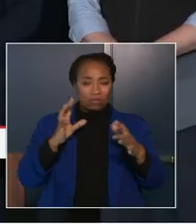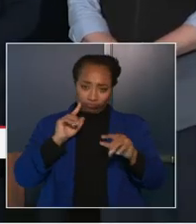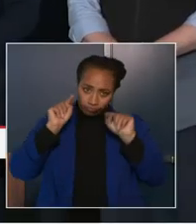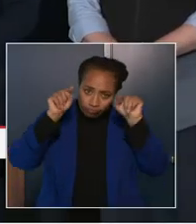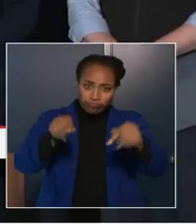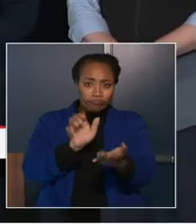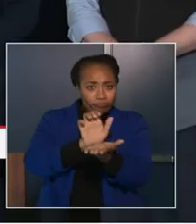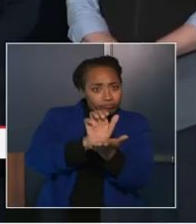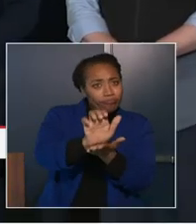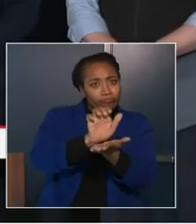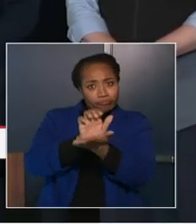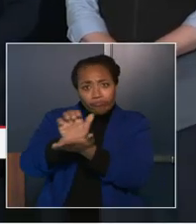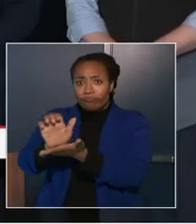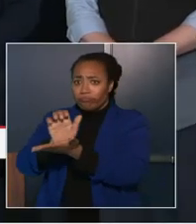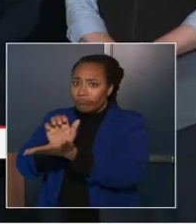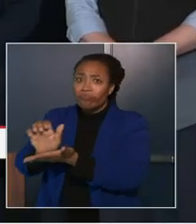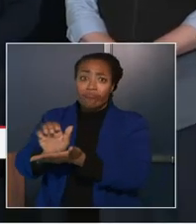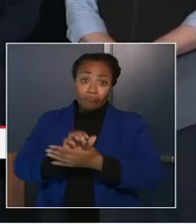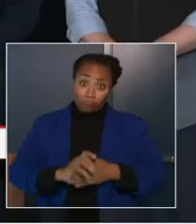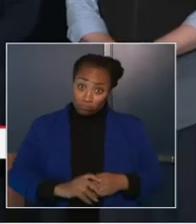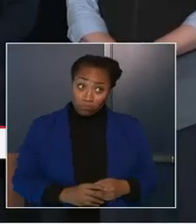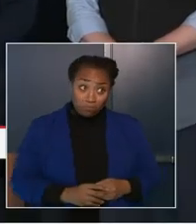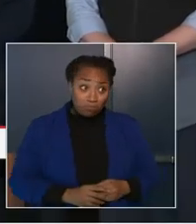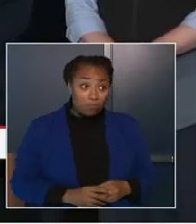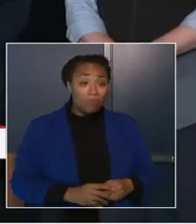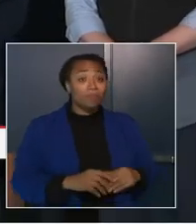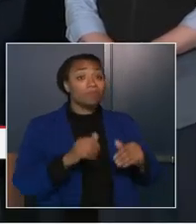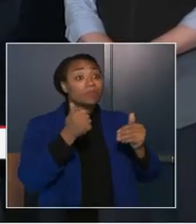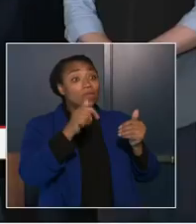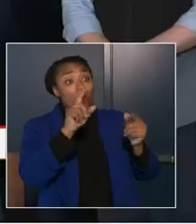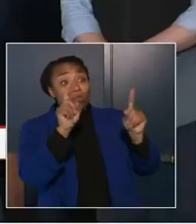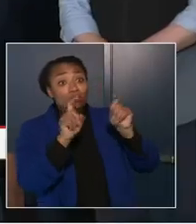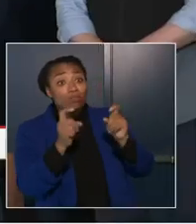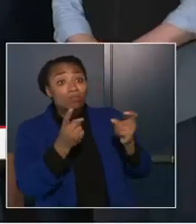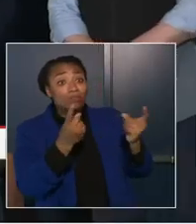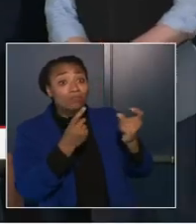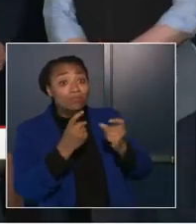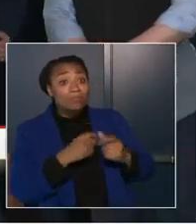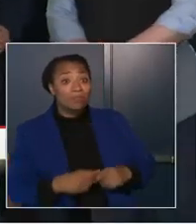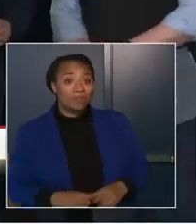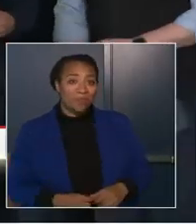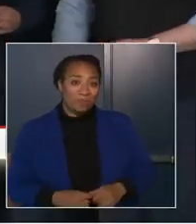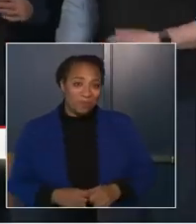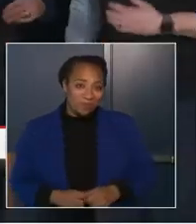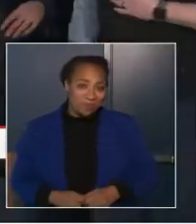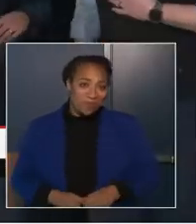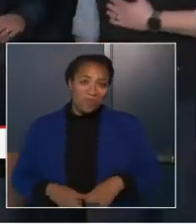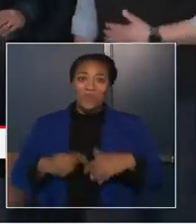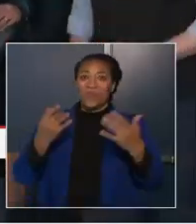questions? Hey, go Commanders, beat Dallas. Thank you, everybody.